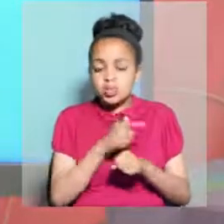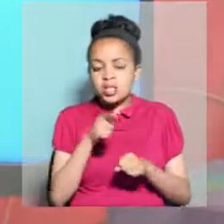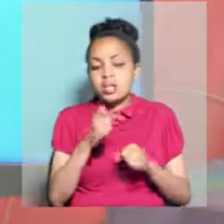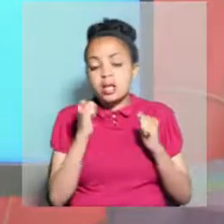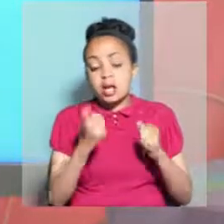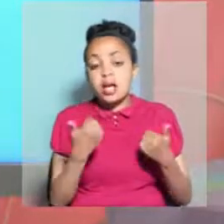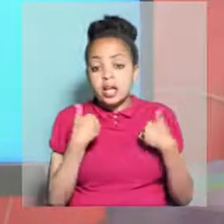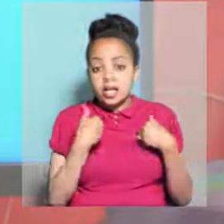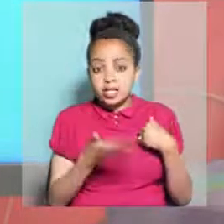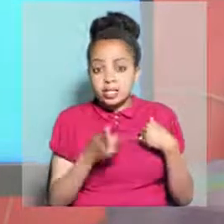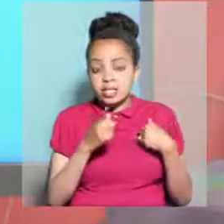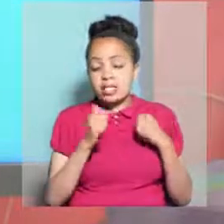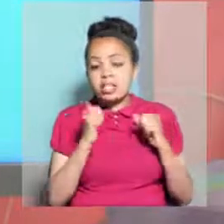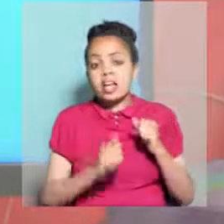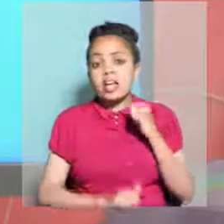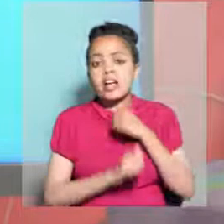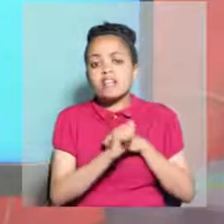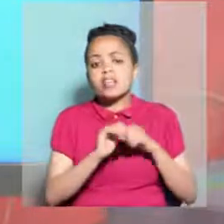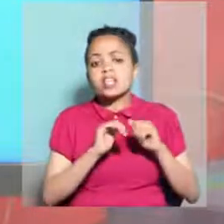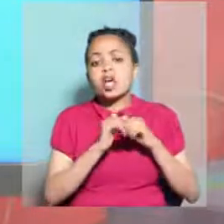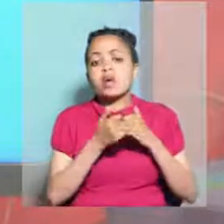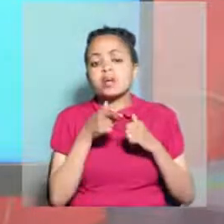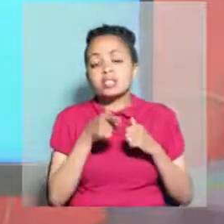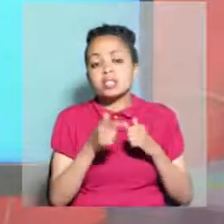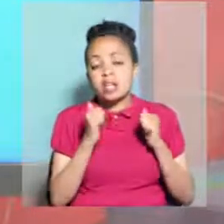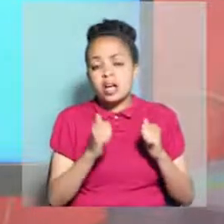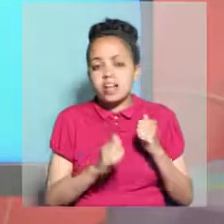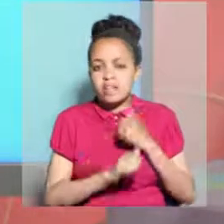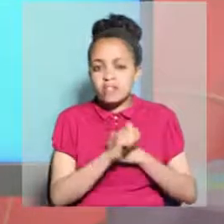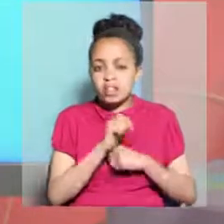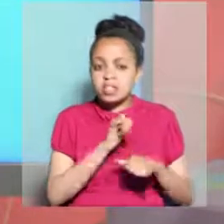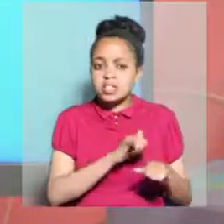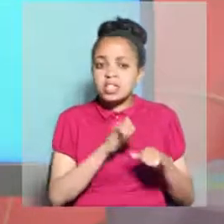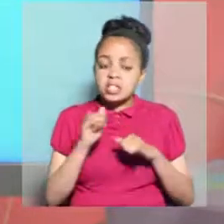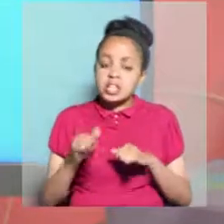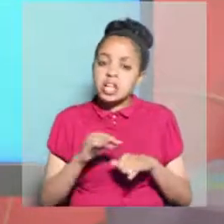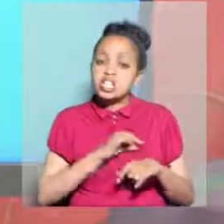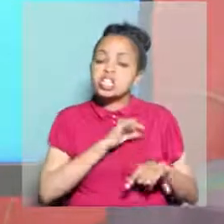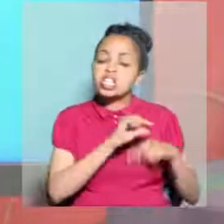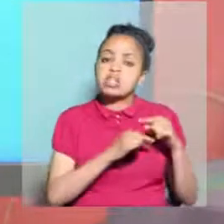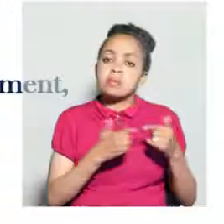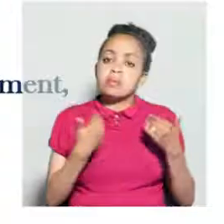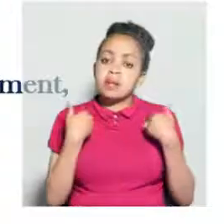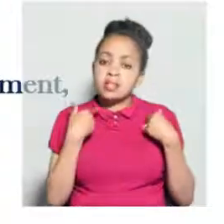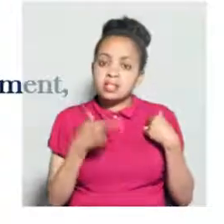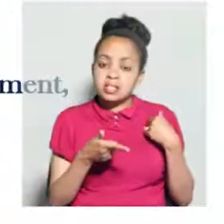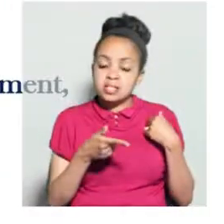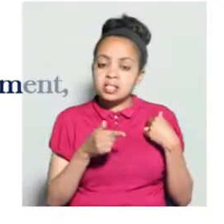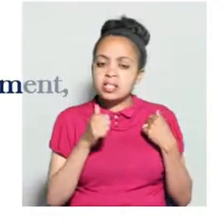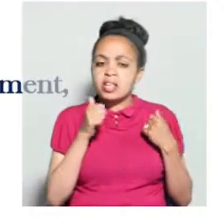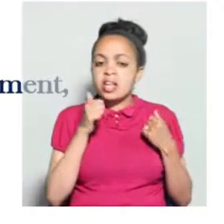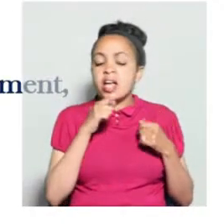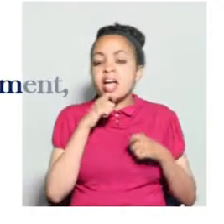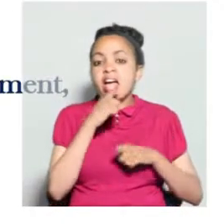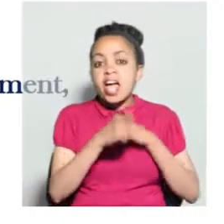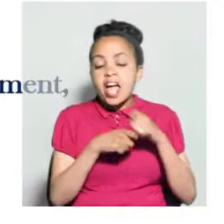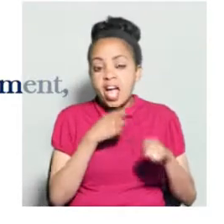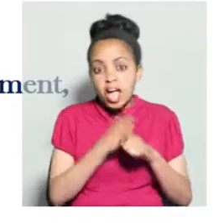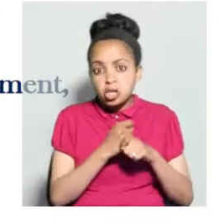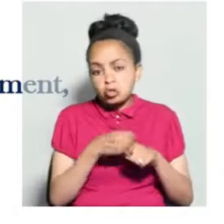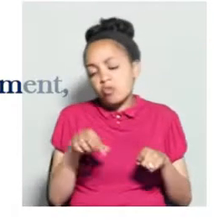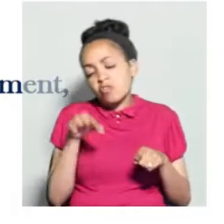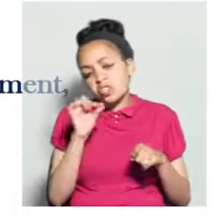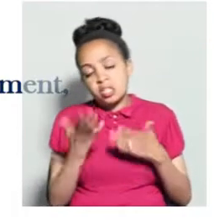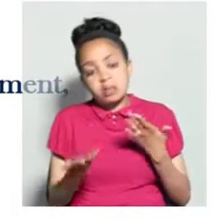can exist. It can affect how much it can affect. Just like that of a gene presence. Just like that of a age of seed can